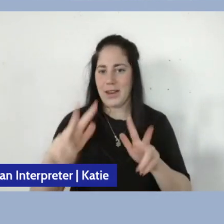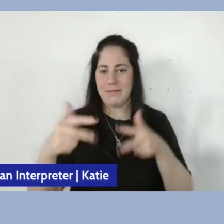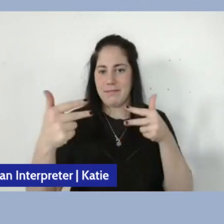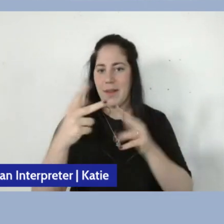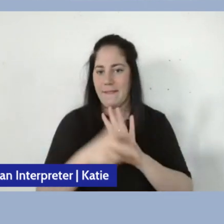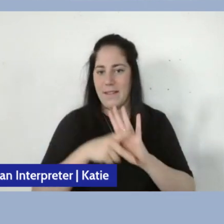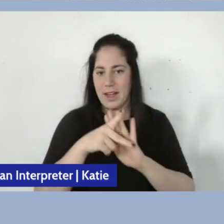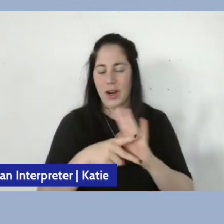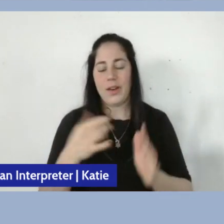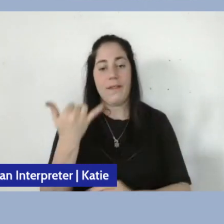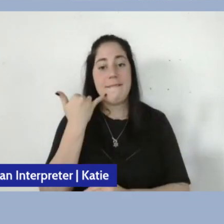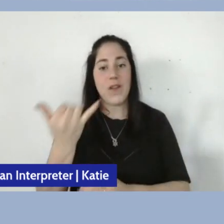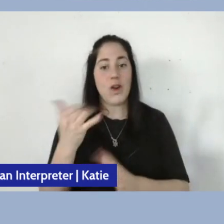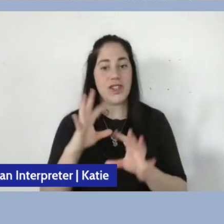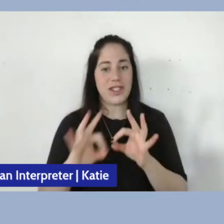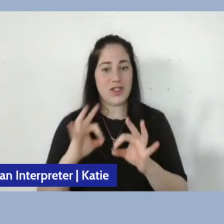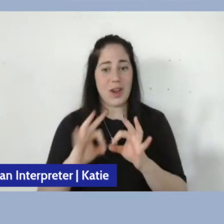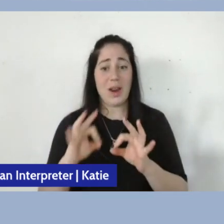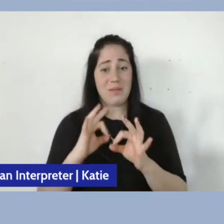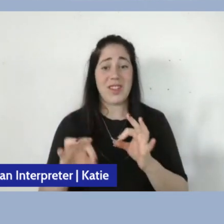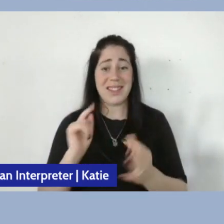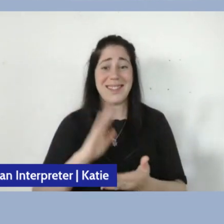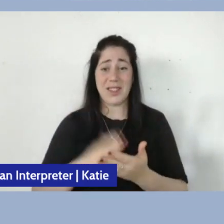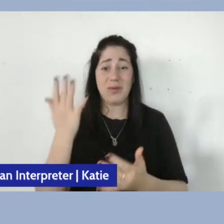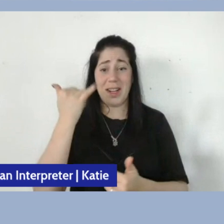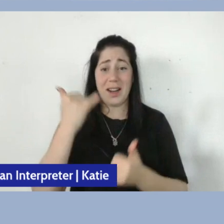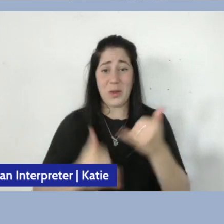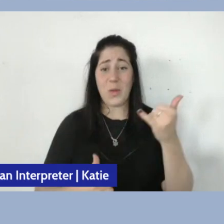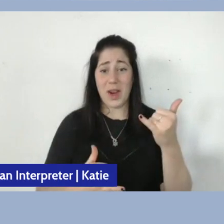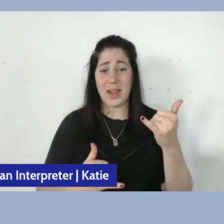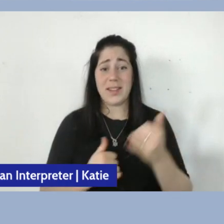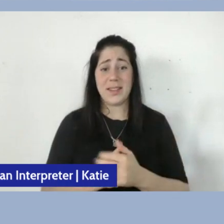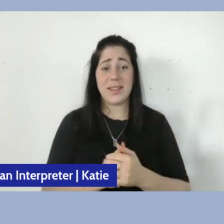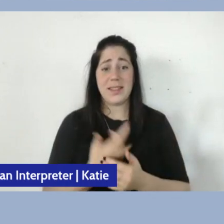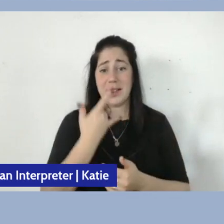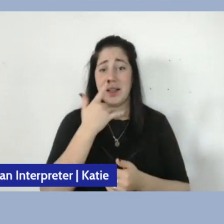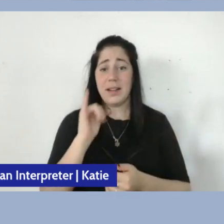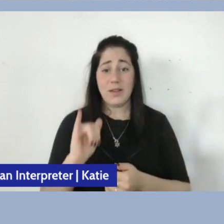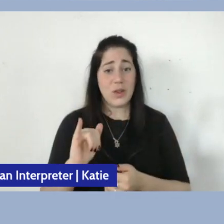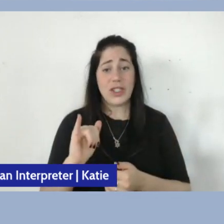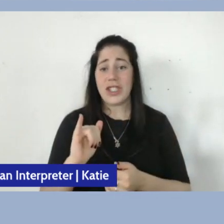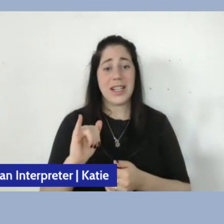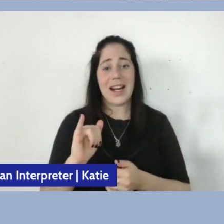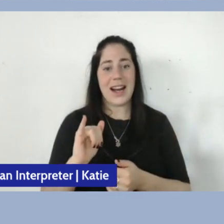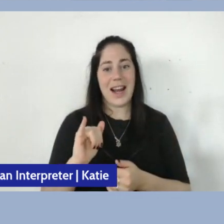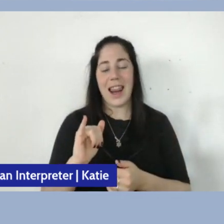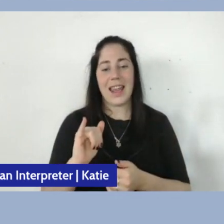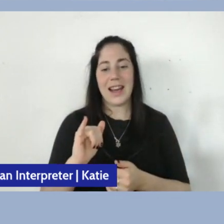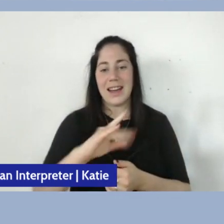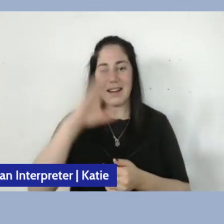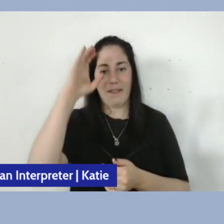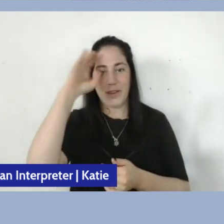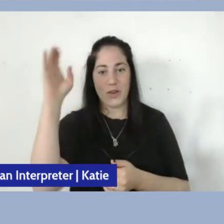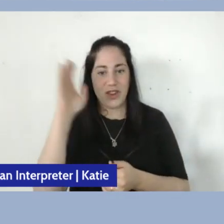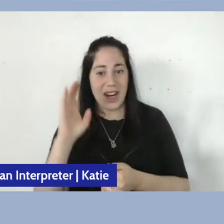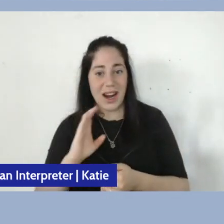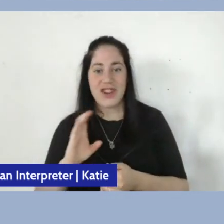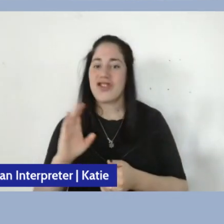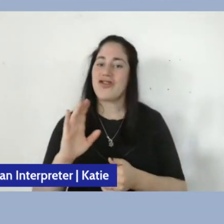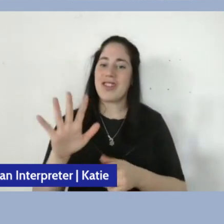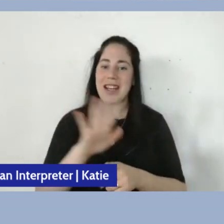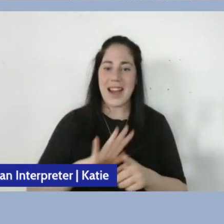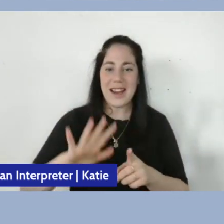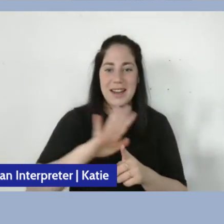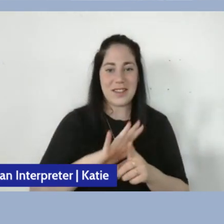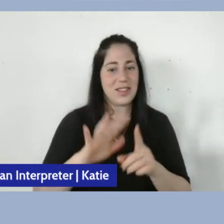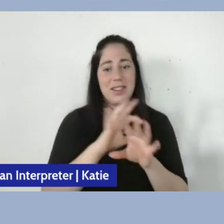interpreting is really the worst choice, but unfortunately, in people living in regional areas, etc., it's not always